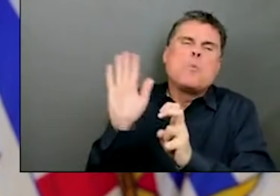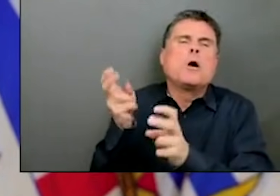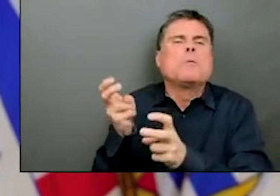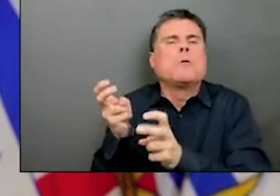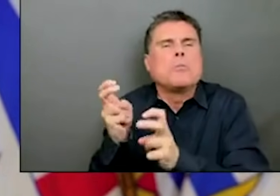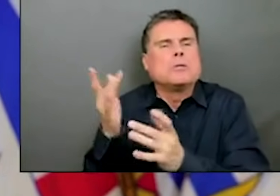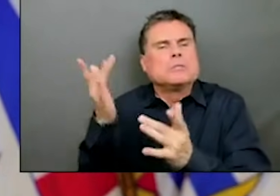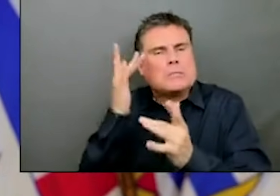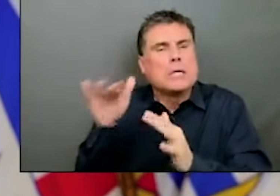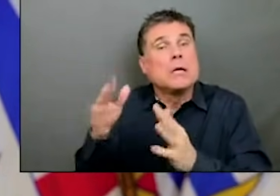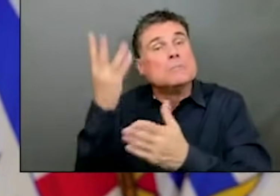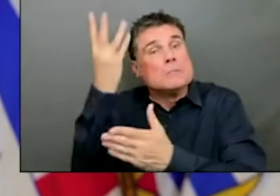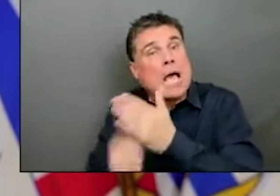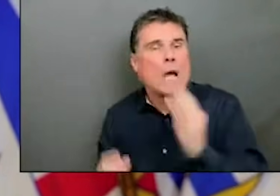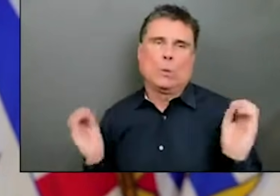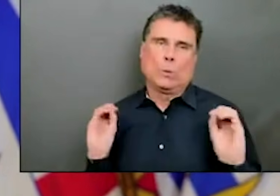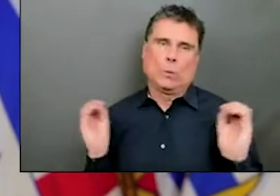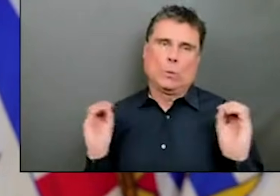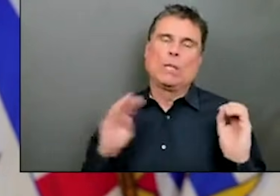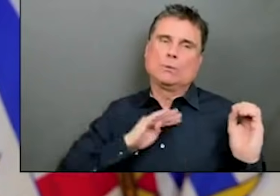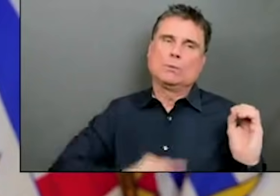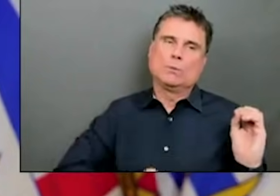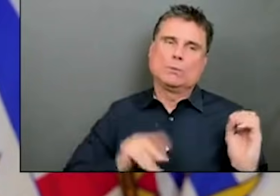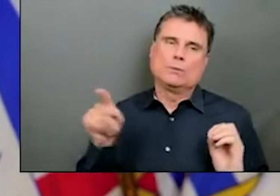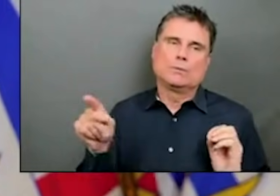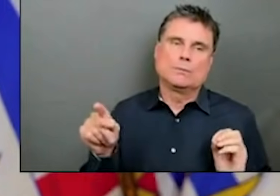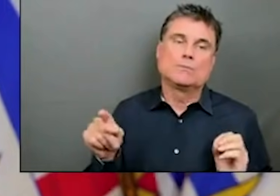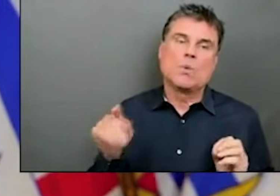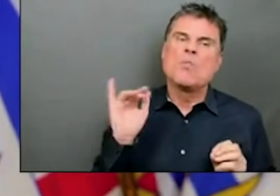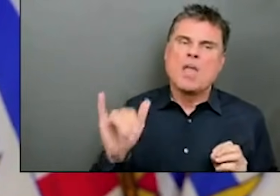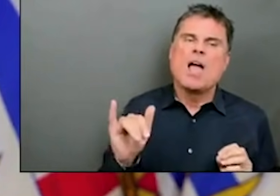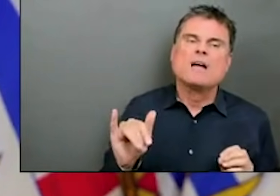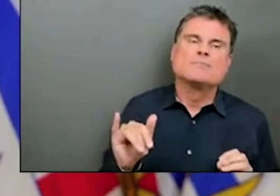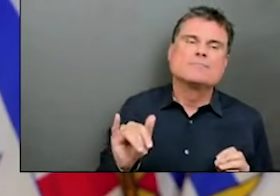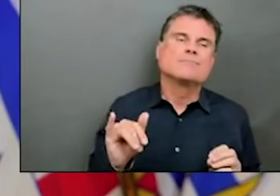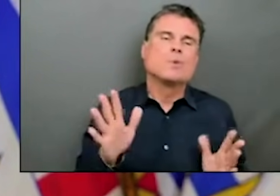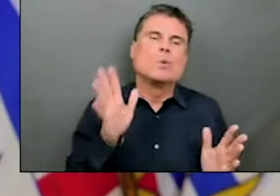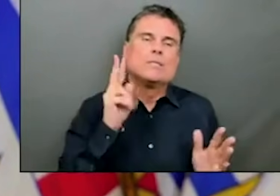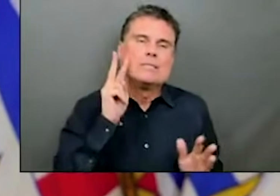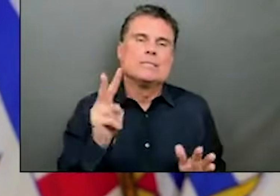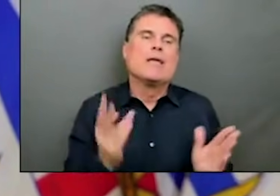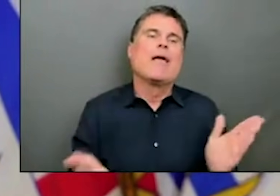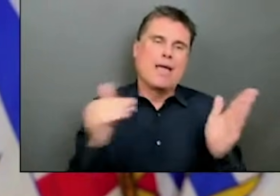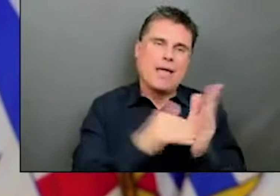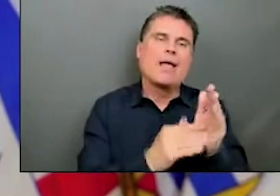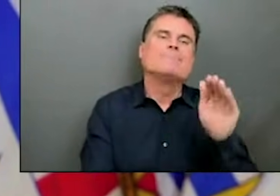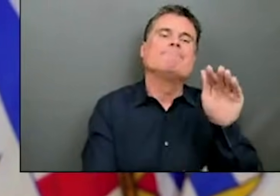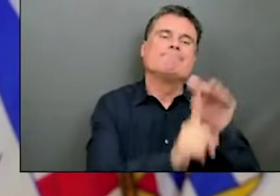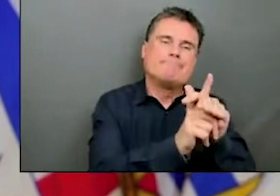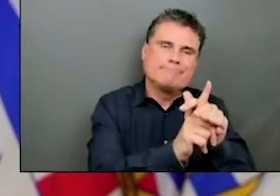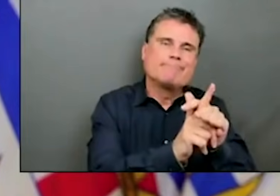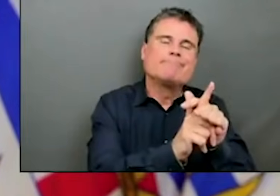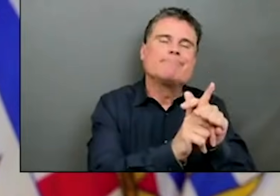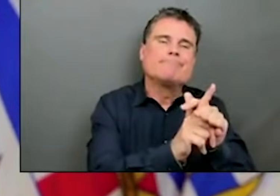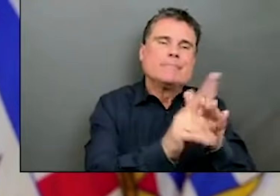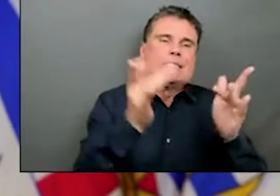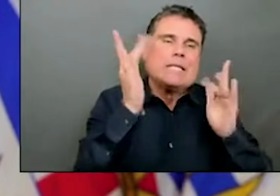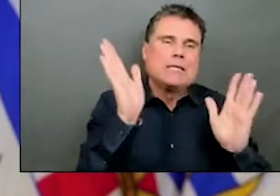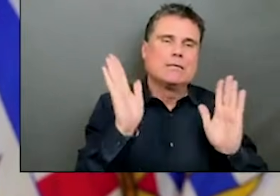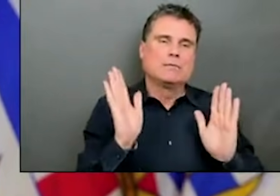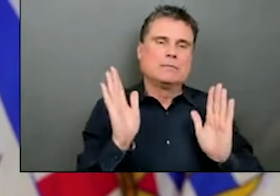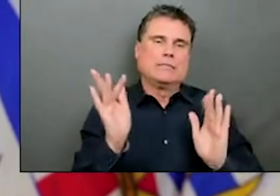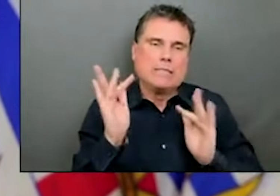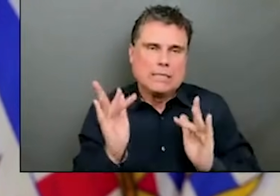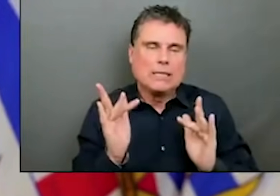that outbreak. So this is what we're likely to see, and we have other measures that we can take as well that need